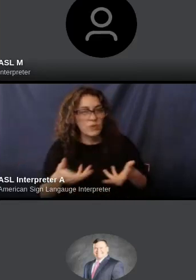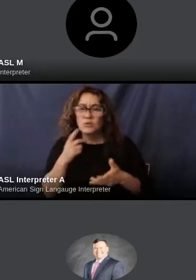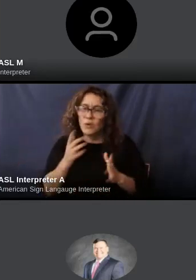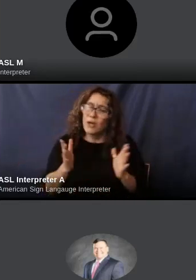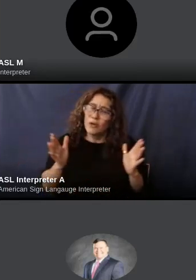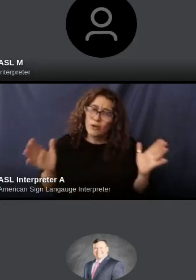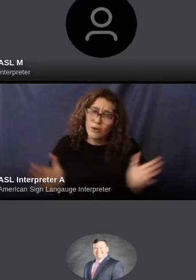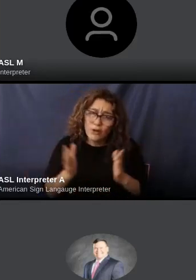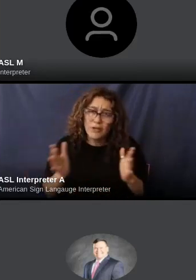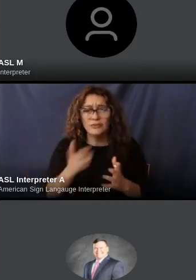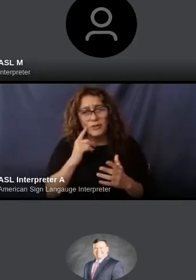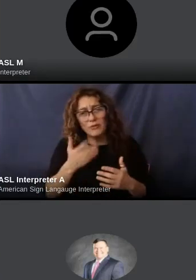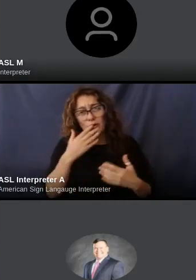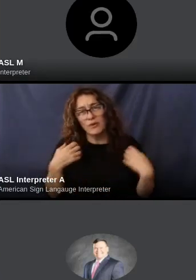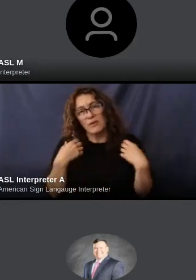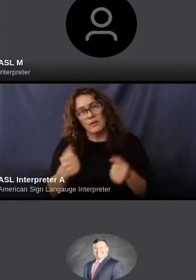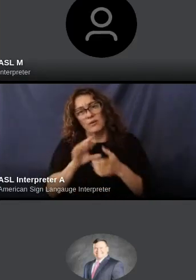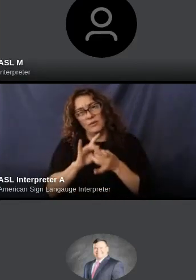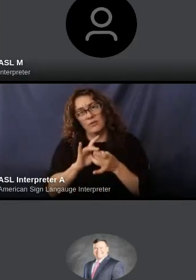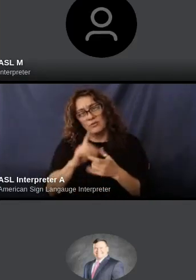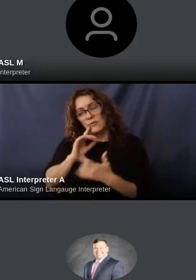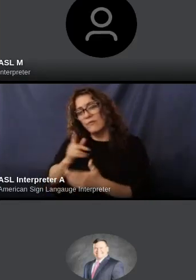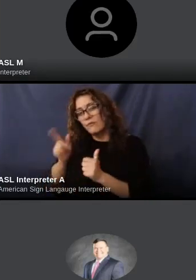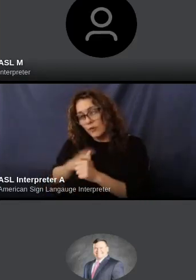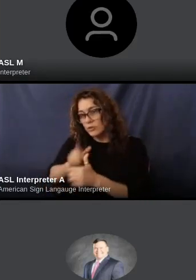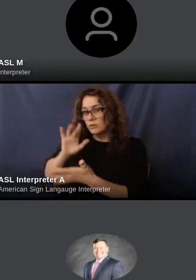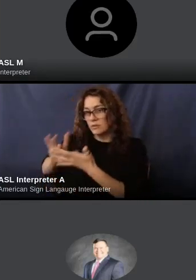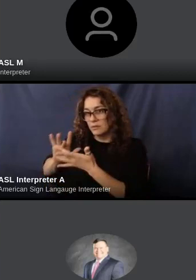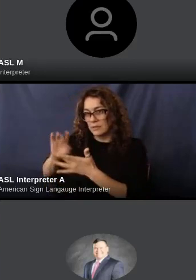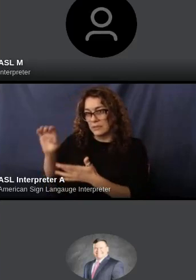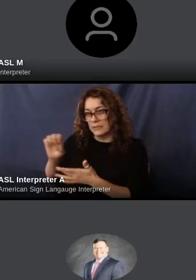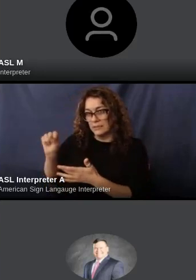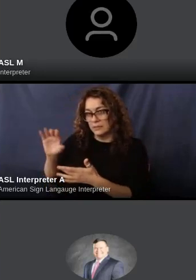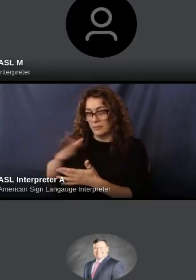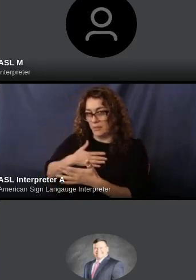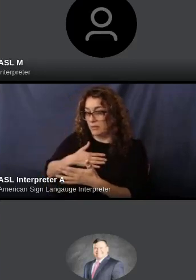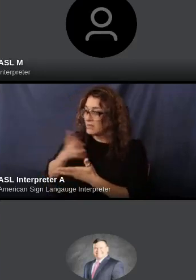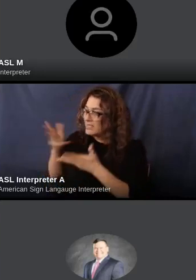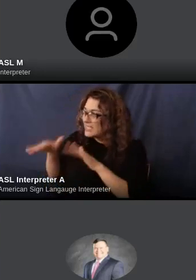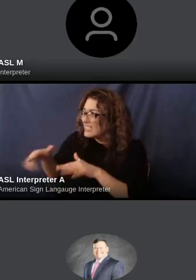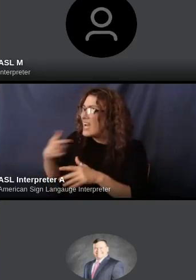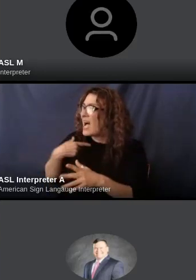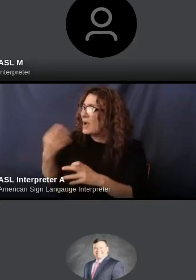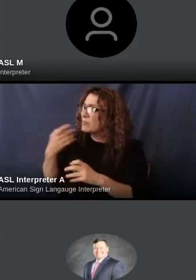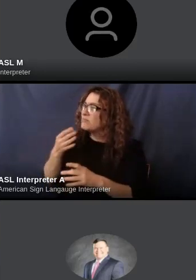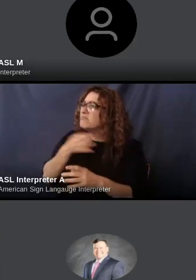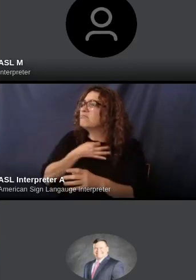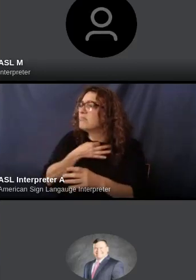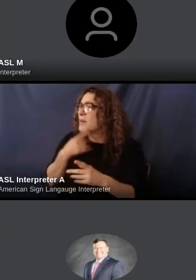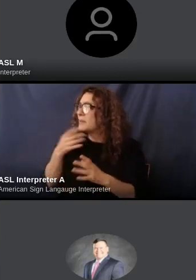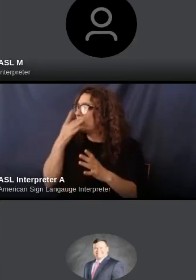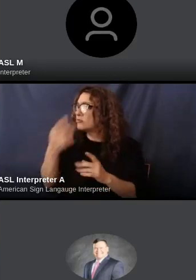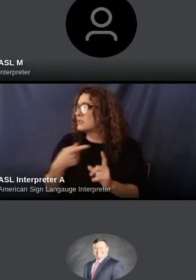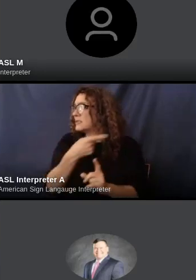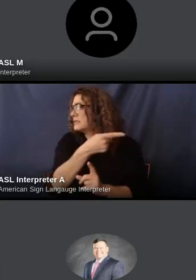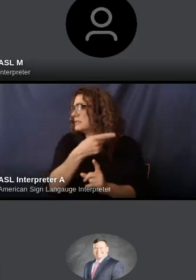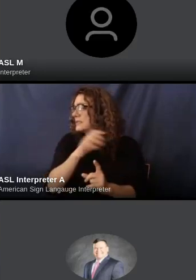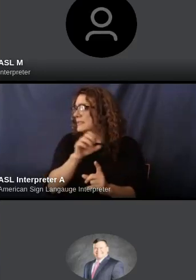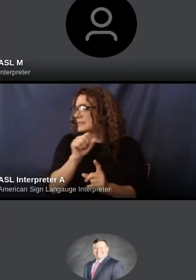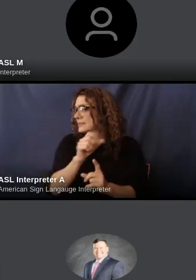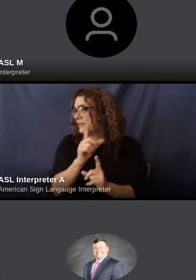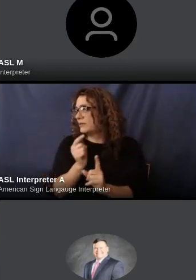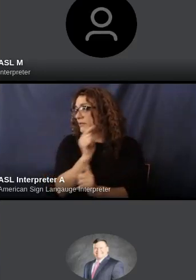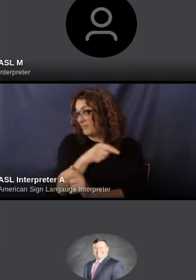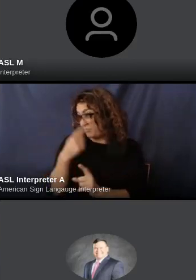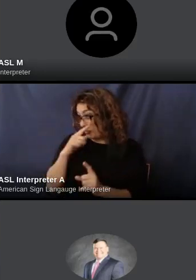using your own ESC to help foster a partnership elsewhere. But if there's a gap in training, then we want to do